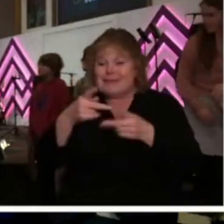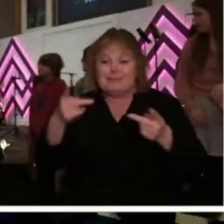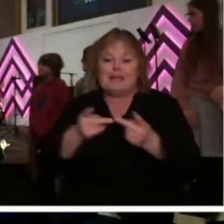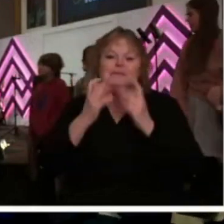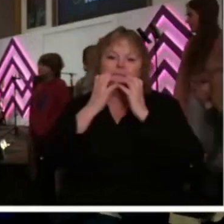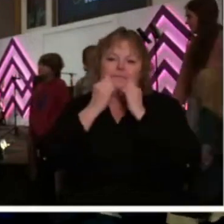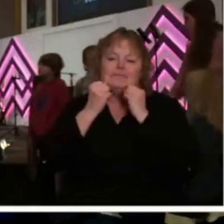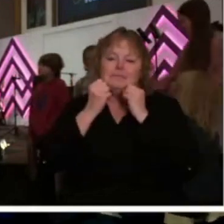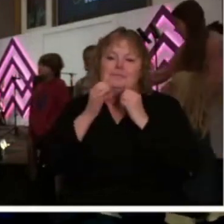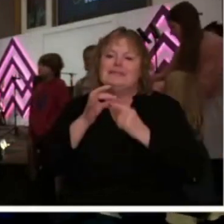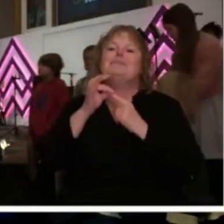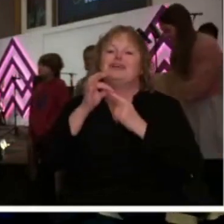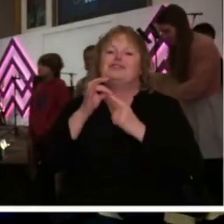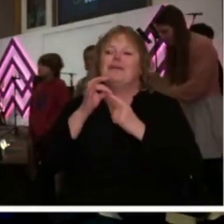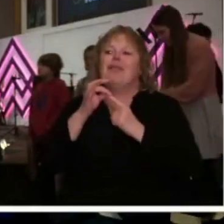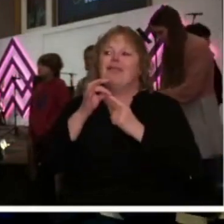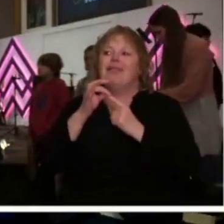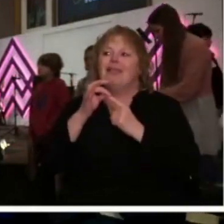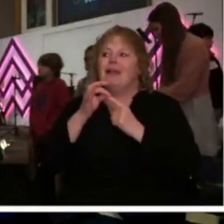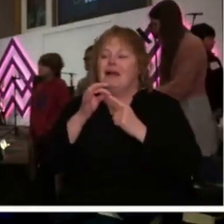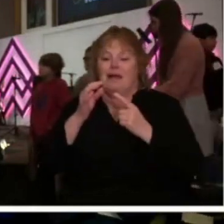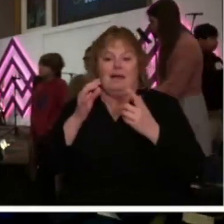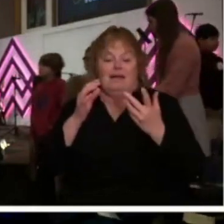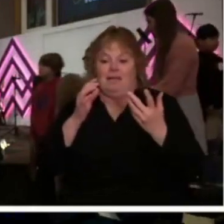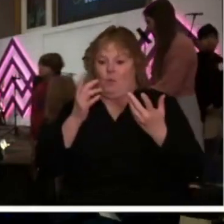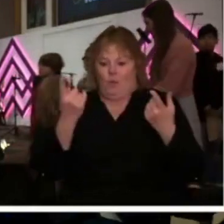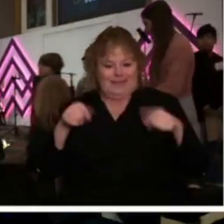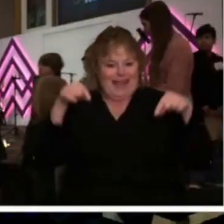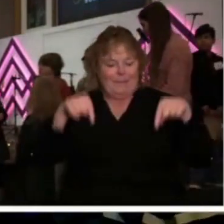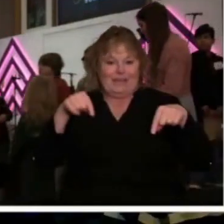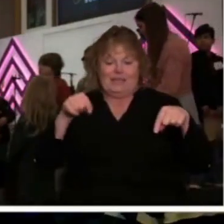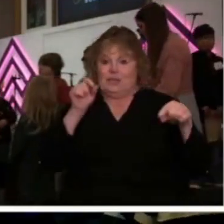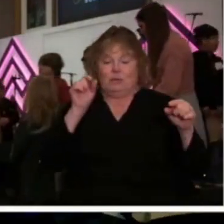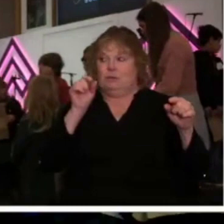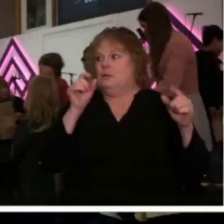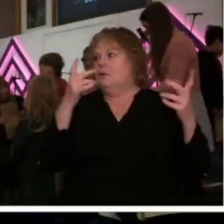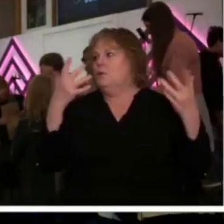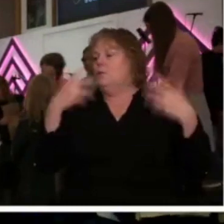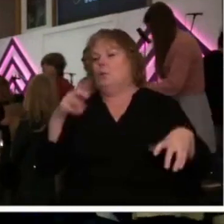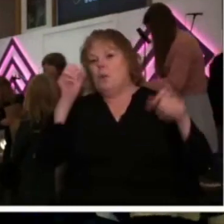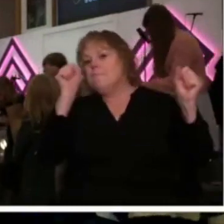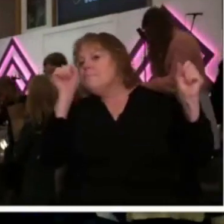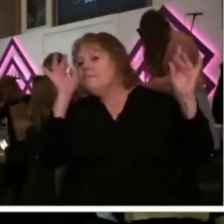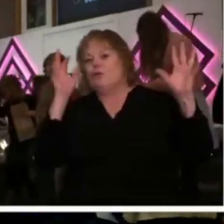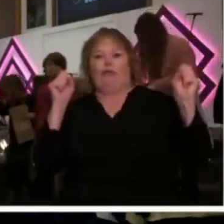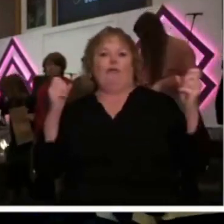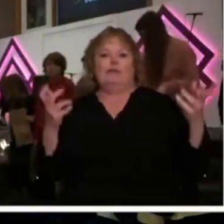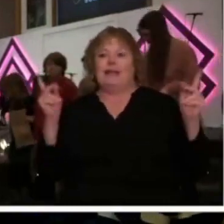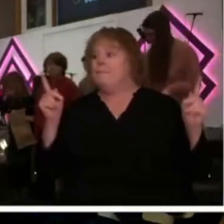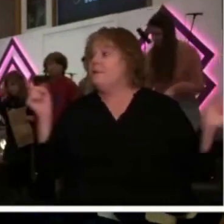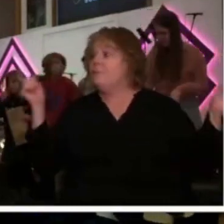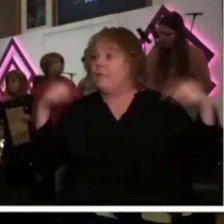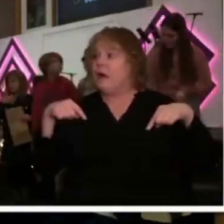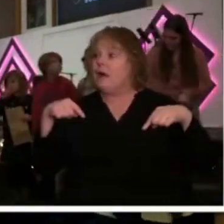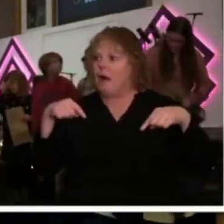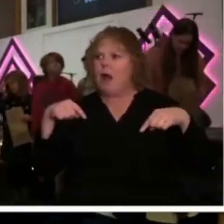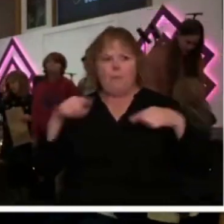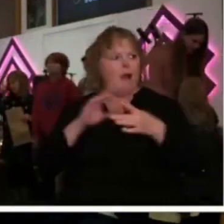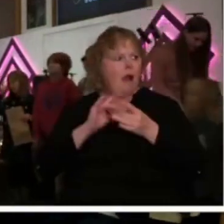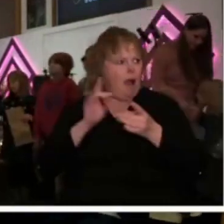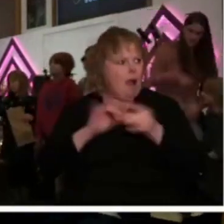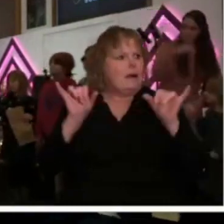The work of God in our midst has been breathtakingly miraculous, and each person who walks through these doors says something